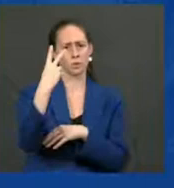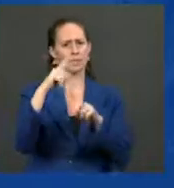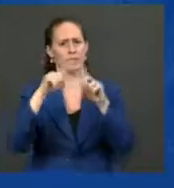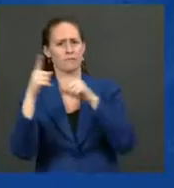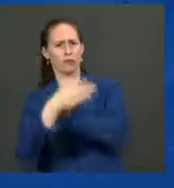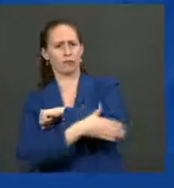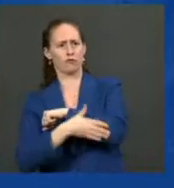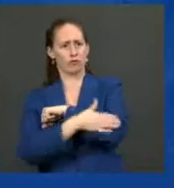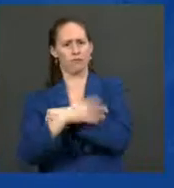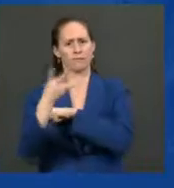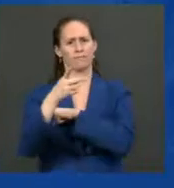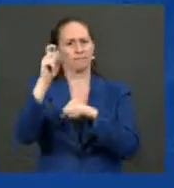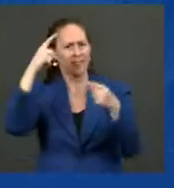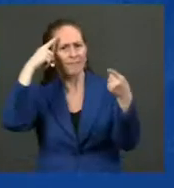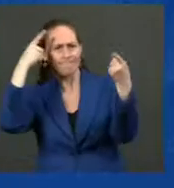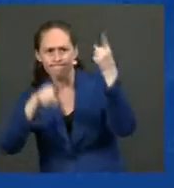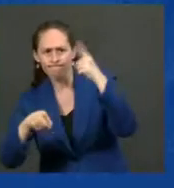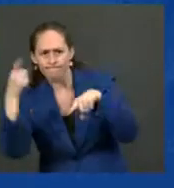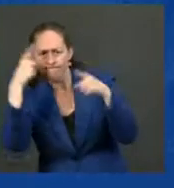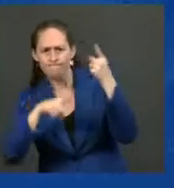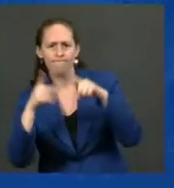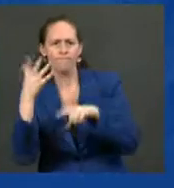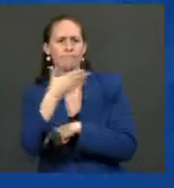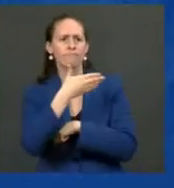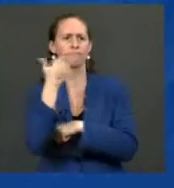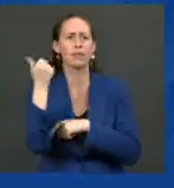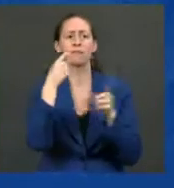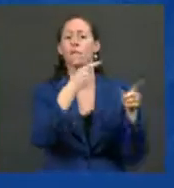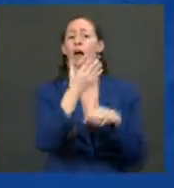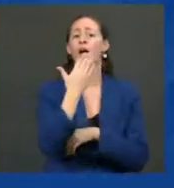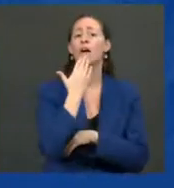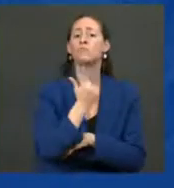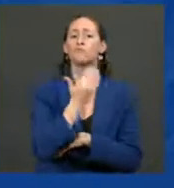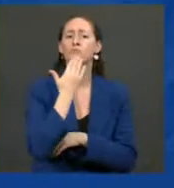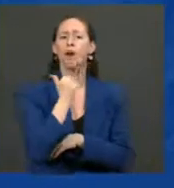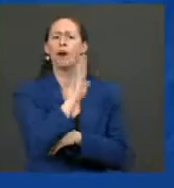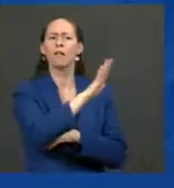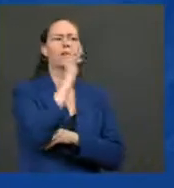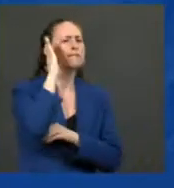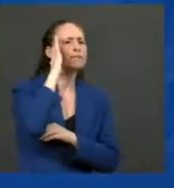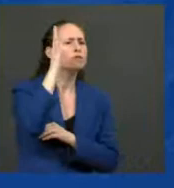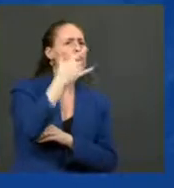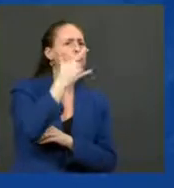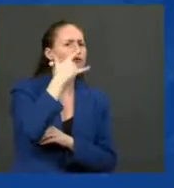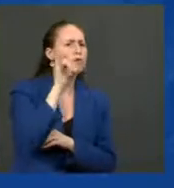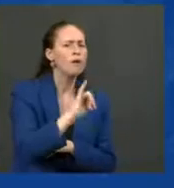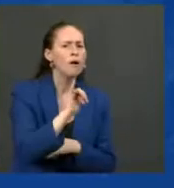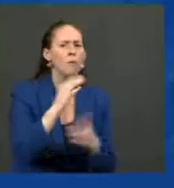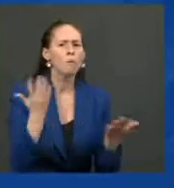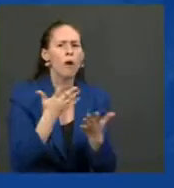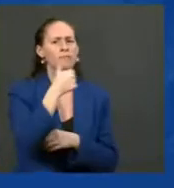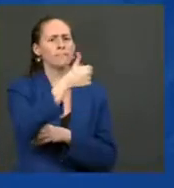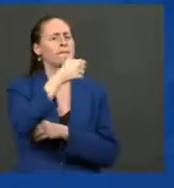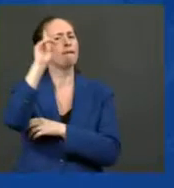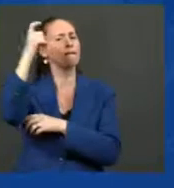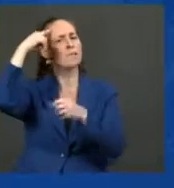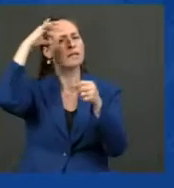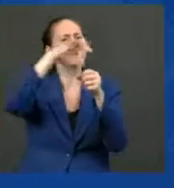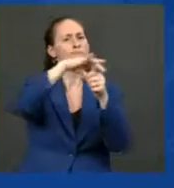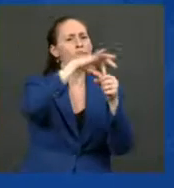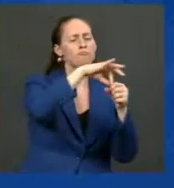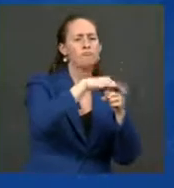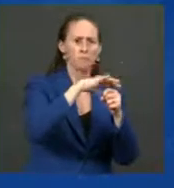ensure israel's future as a jewish democratic state living in peace alongside a viable sovereign and democratic palestinian